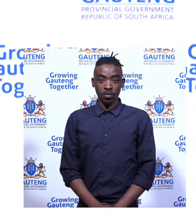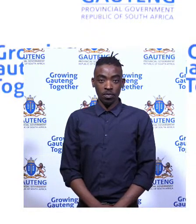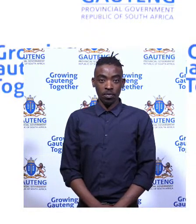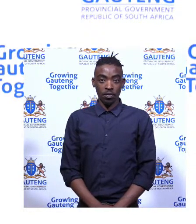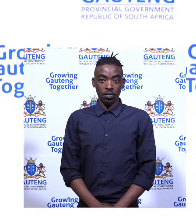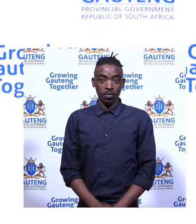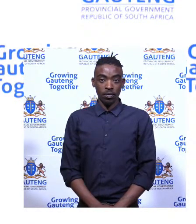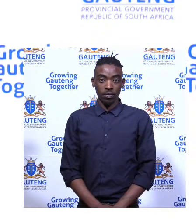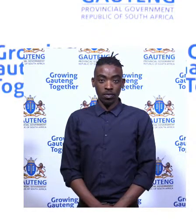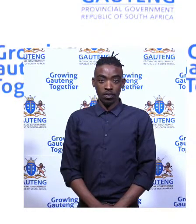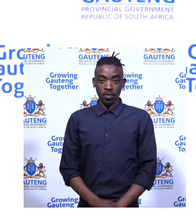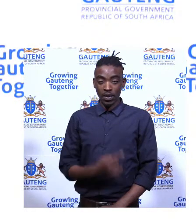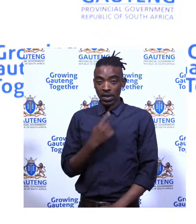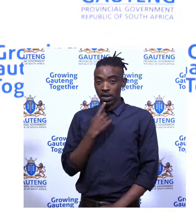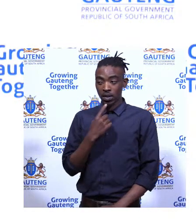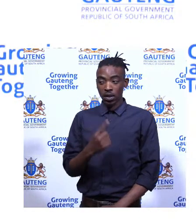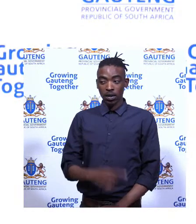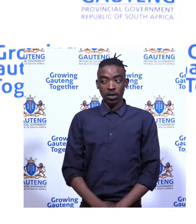it says,